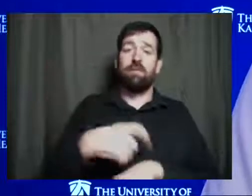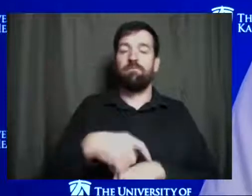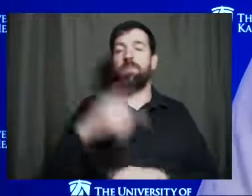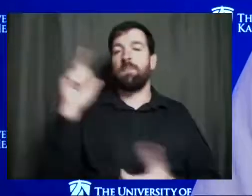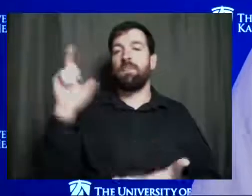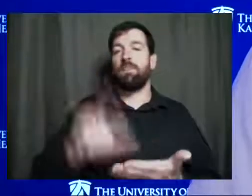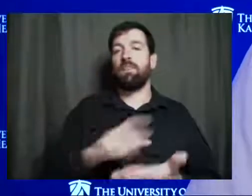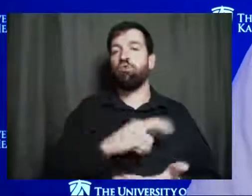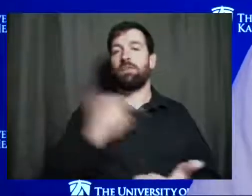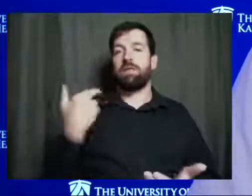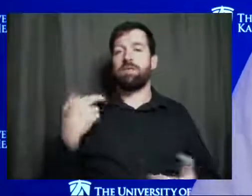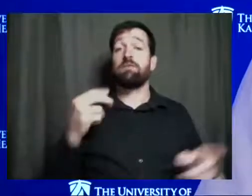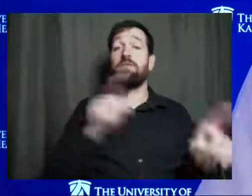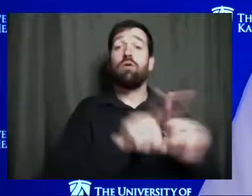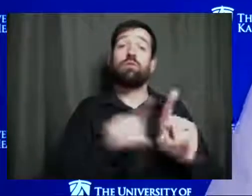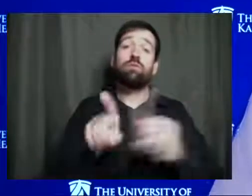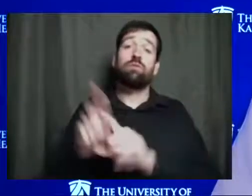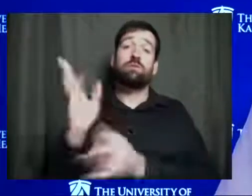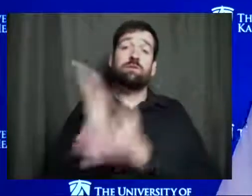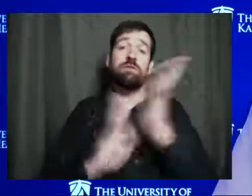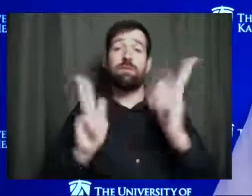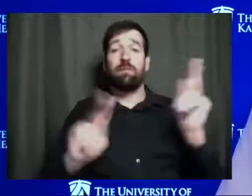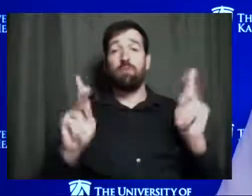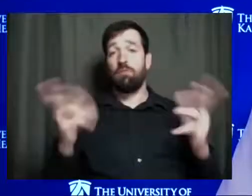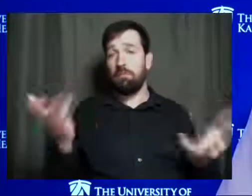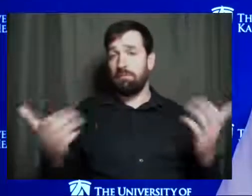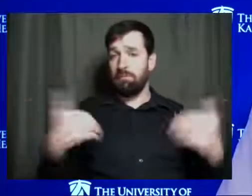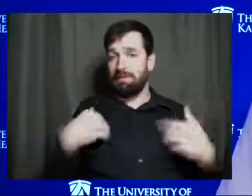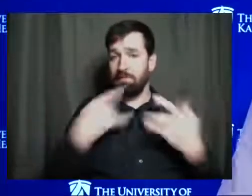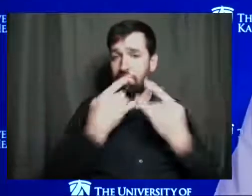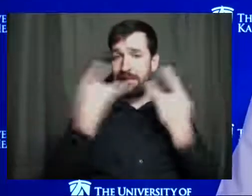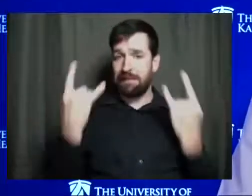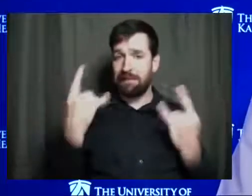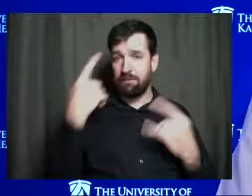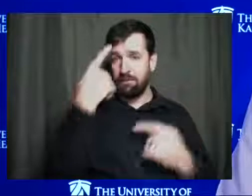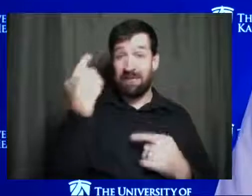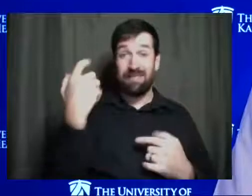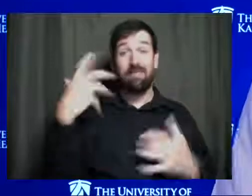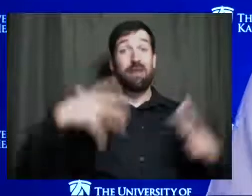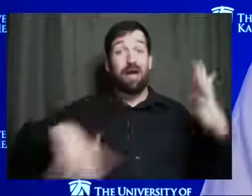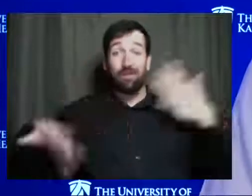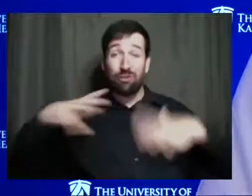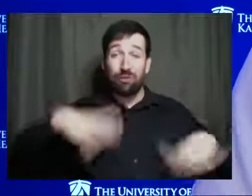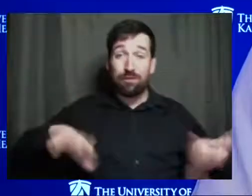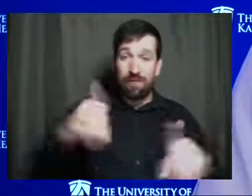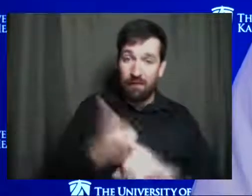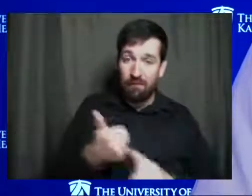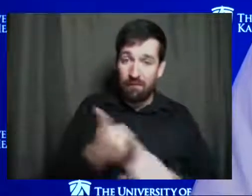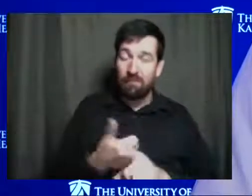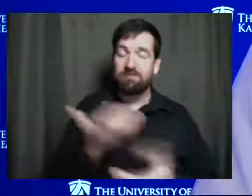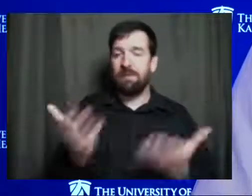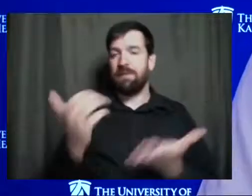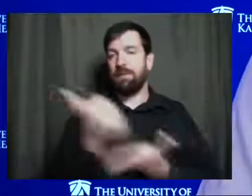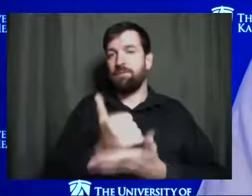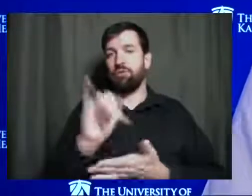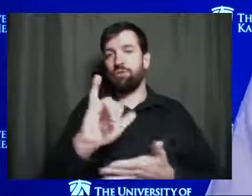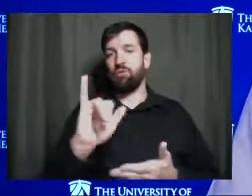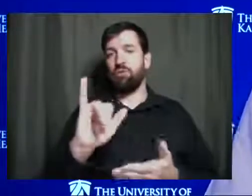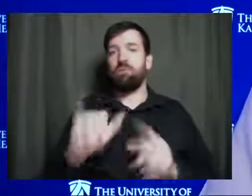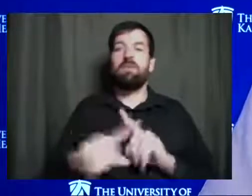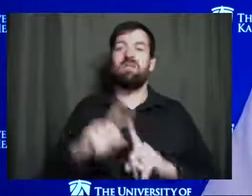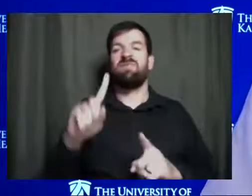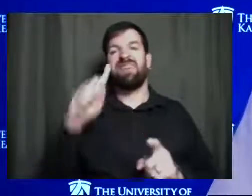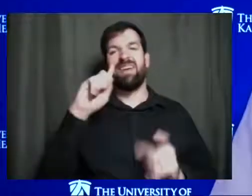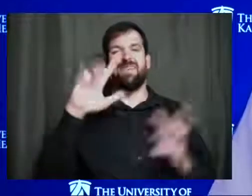In addition, some people may have masks on just because of the costume itself, so that may help as well. So overall, I think it's low risk compared to